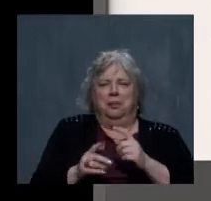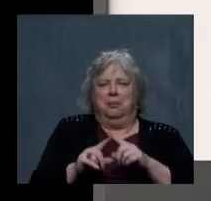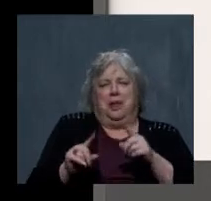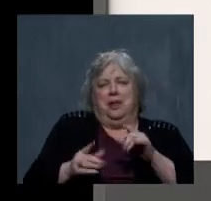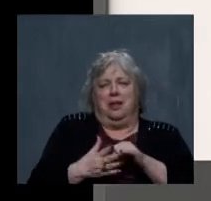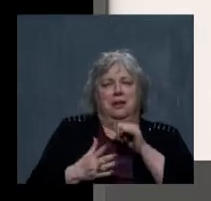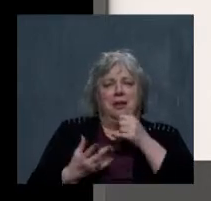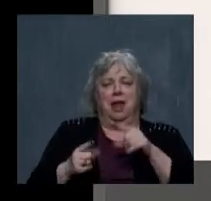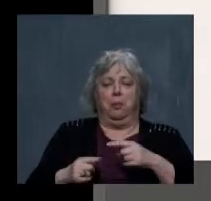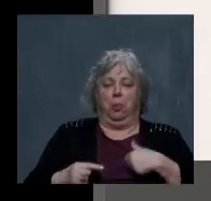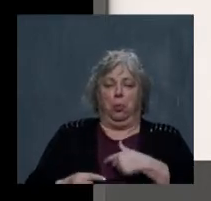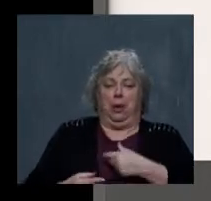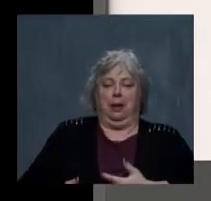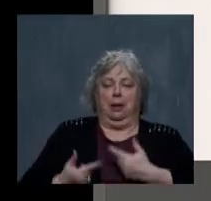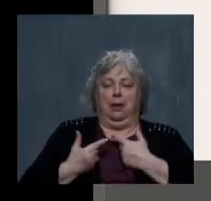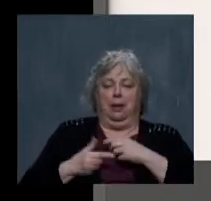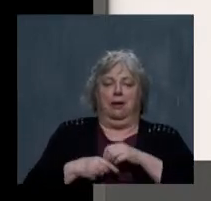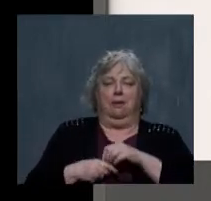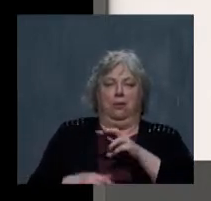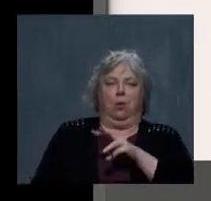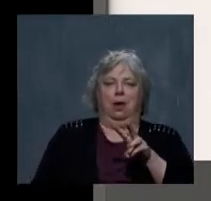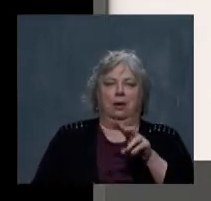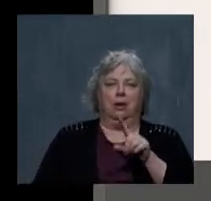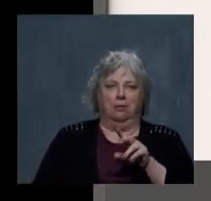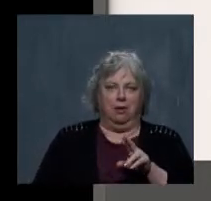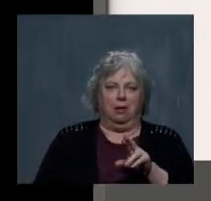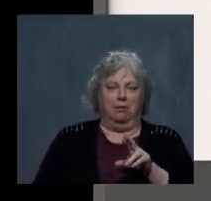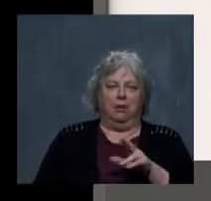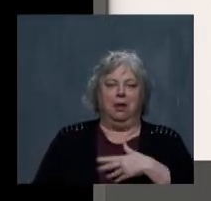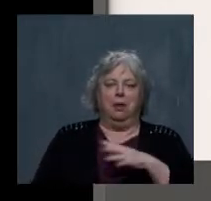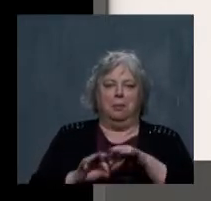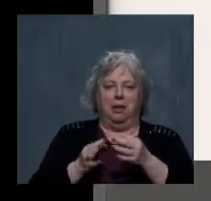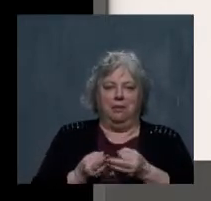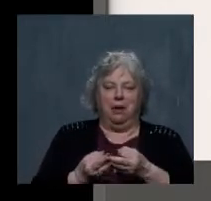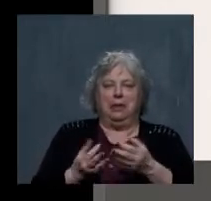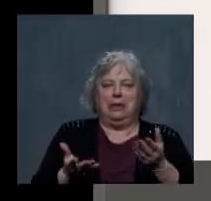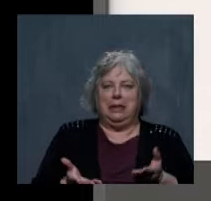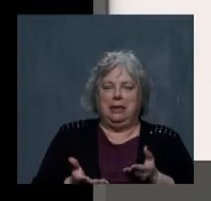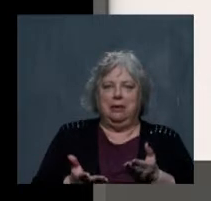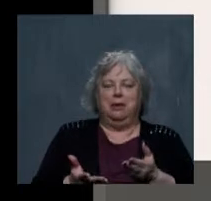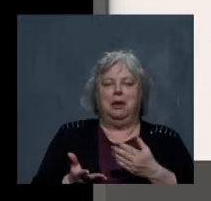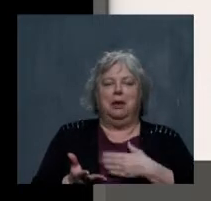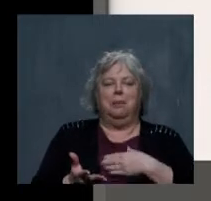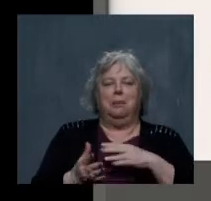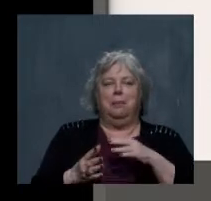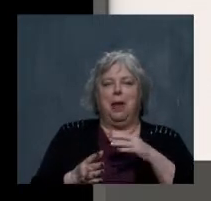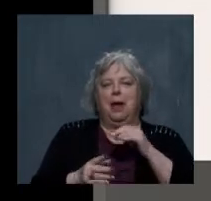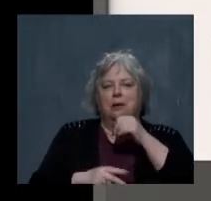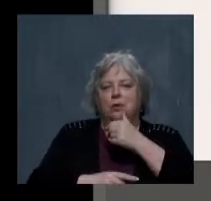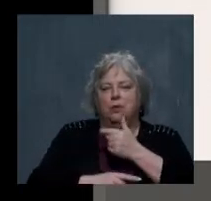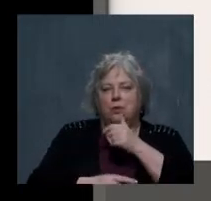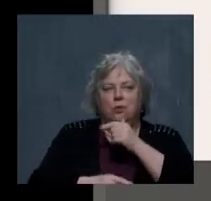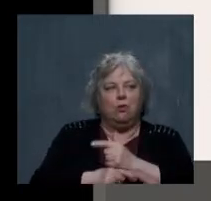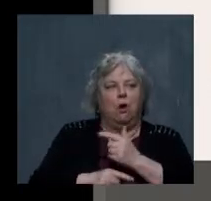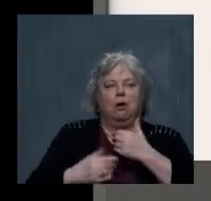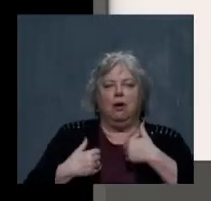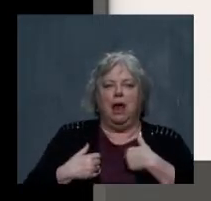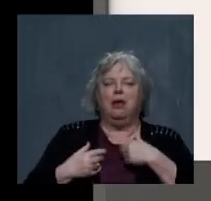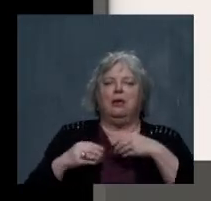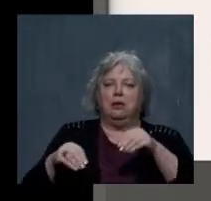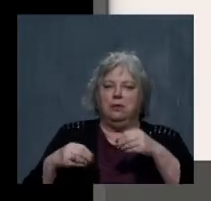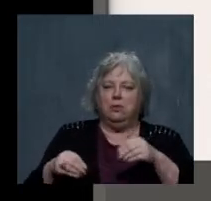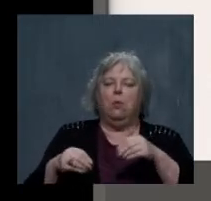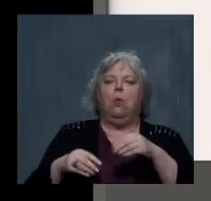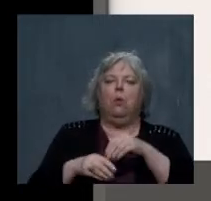problem. Well, we live in West Little Rock. And we have, my family is out here. My daughter's got a store in one of our developments right there at Pinnacle Creek,